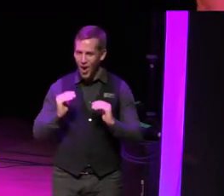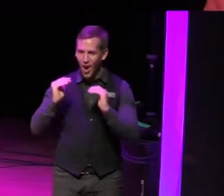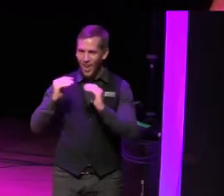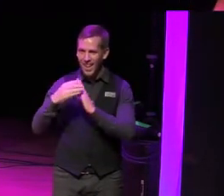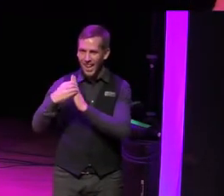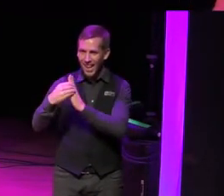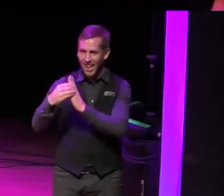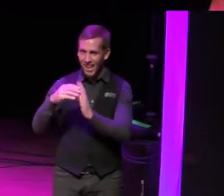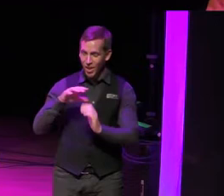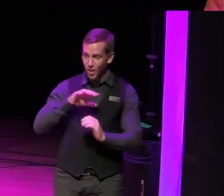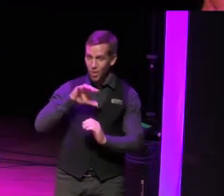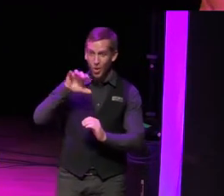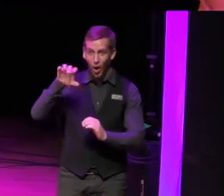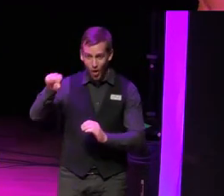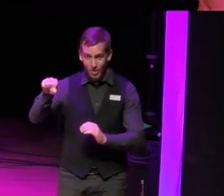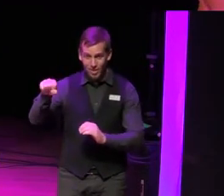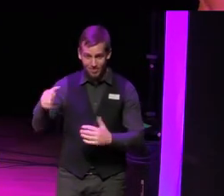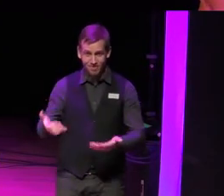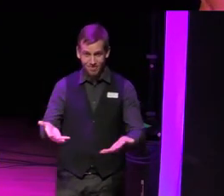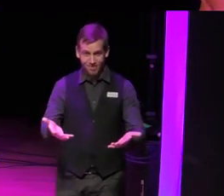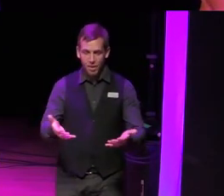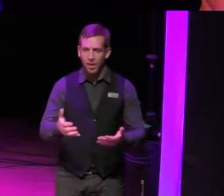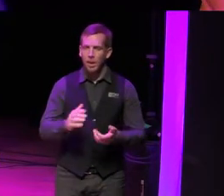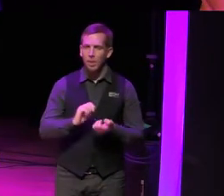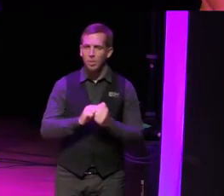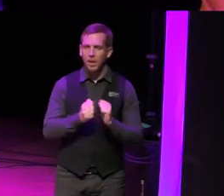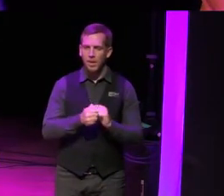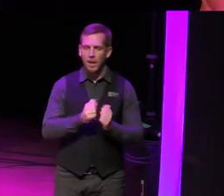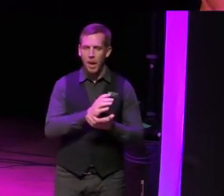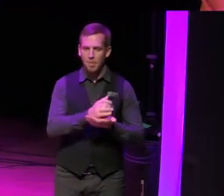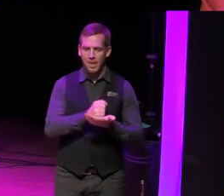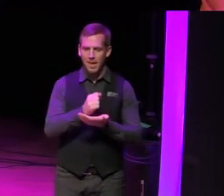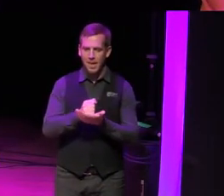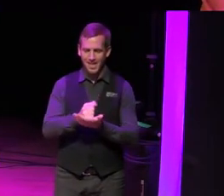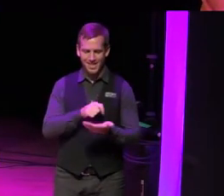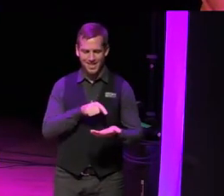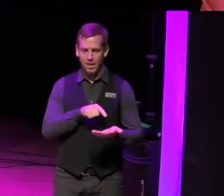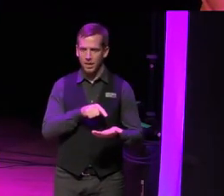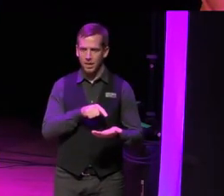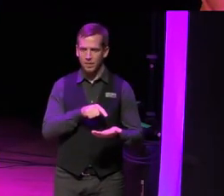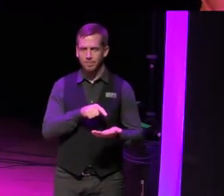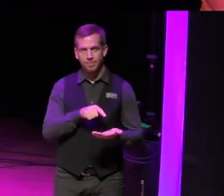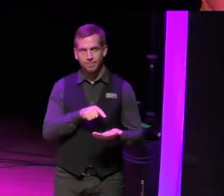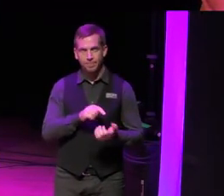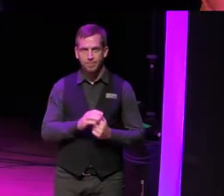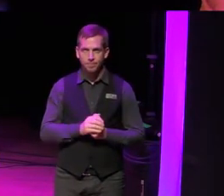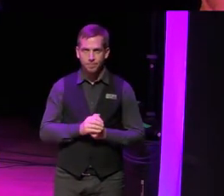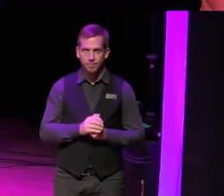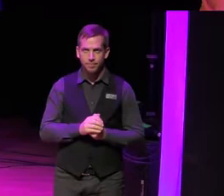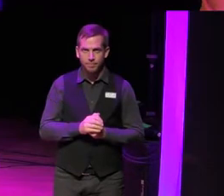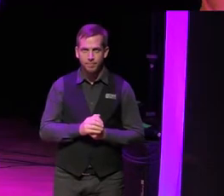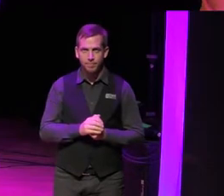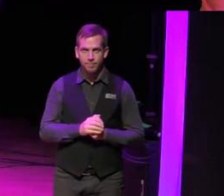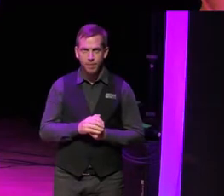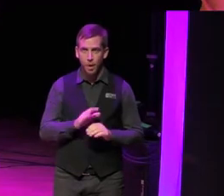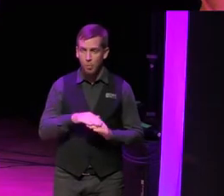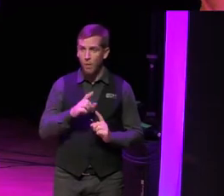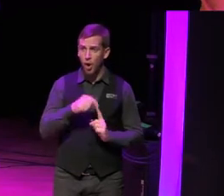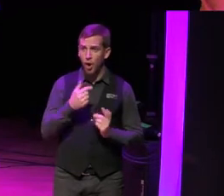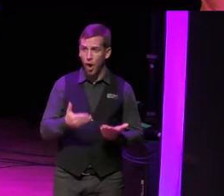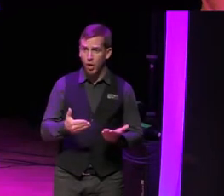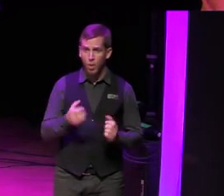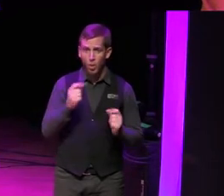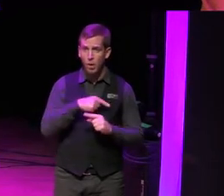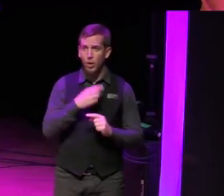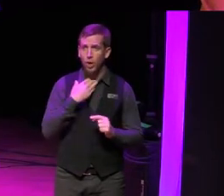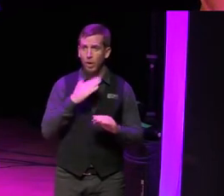power. Political parties are really, I mean... On election day, you cannot vote for an NGO. You